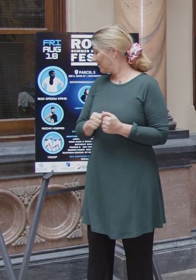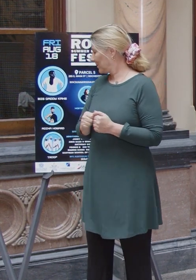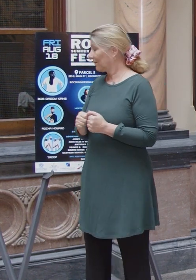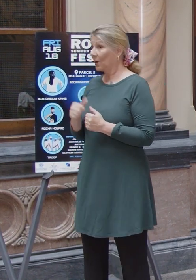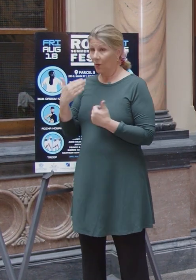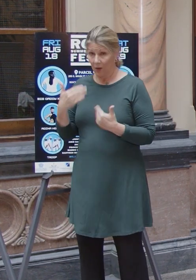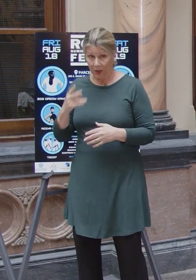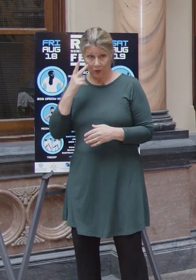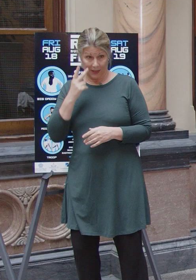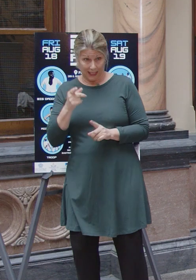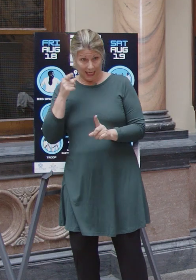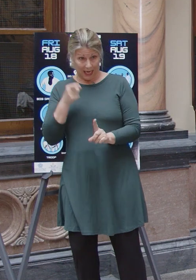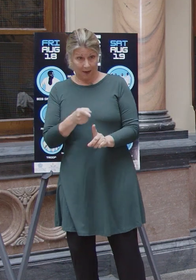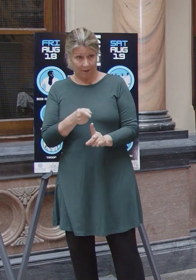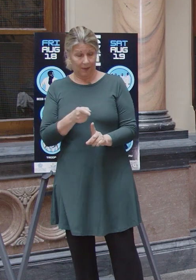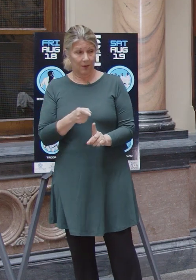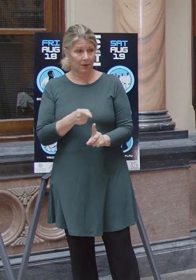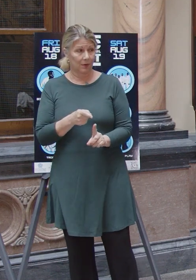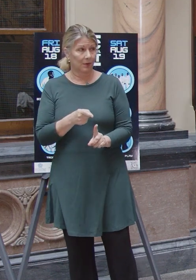when you see him,